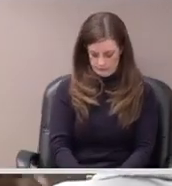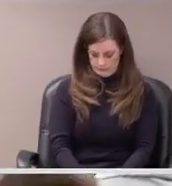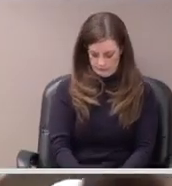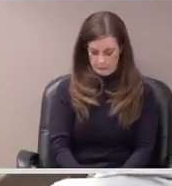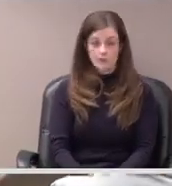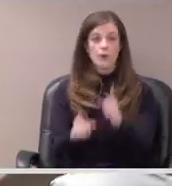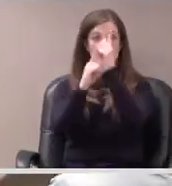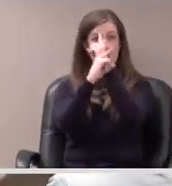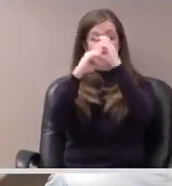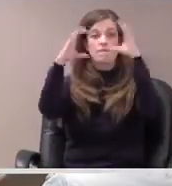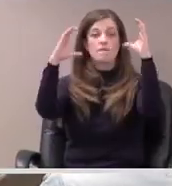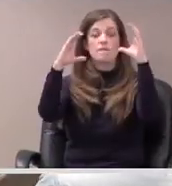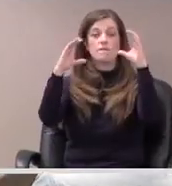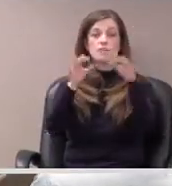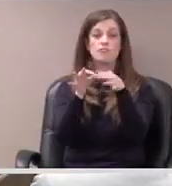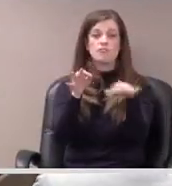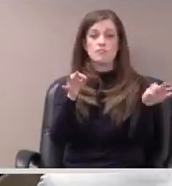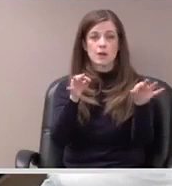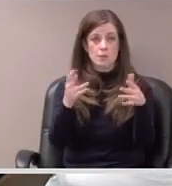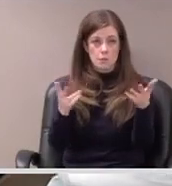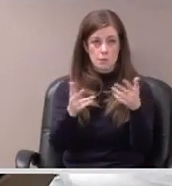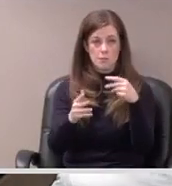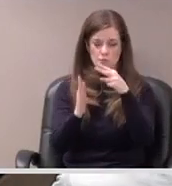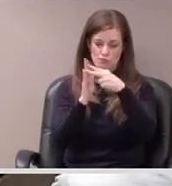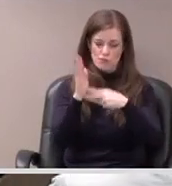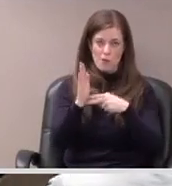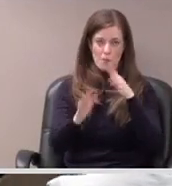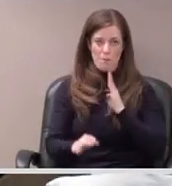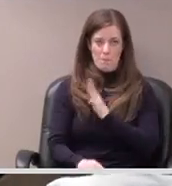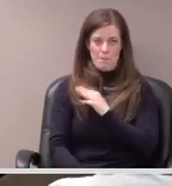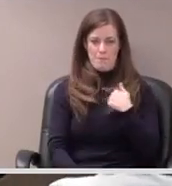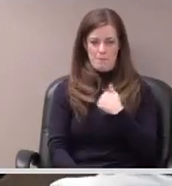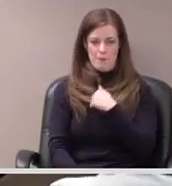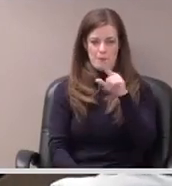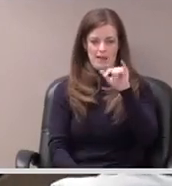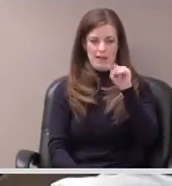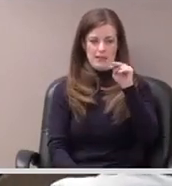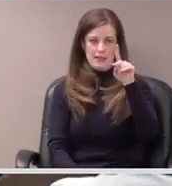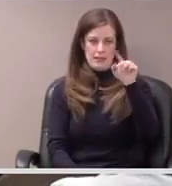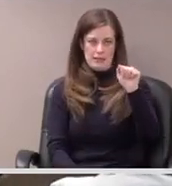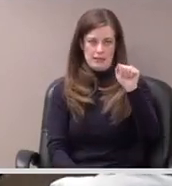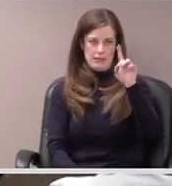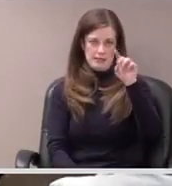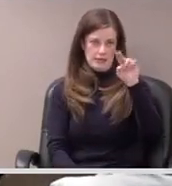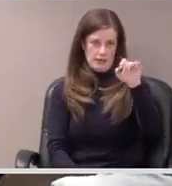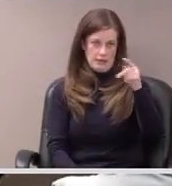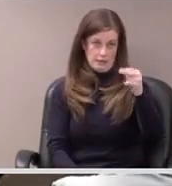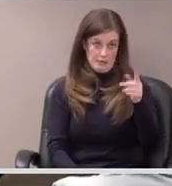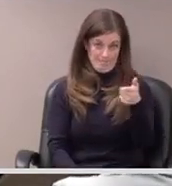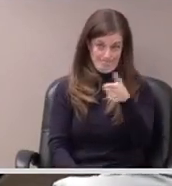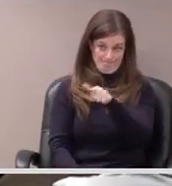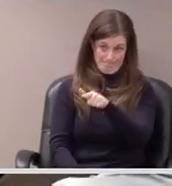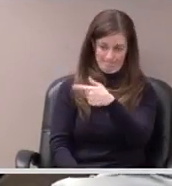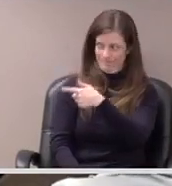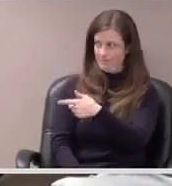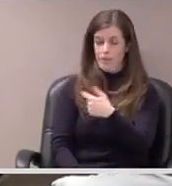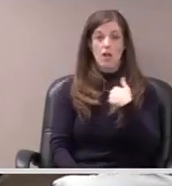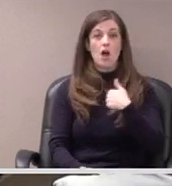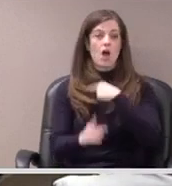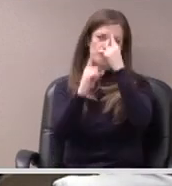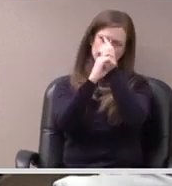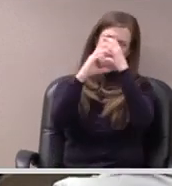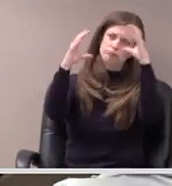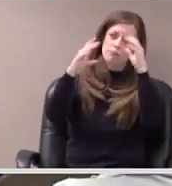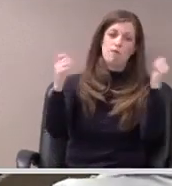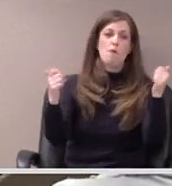Our vision statement this evening will be read by Board Member Linda Duncan. Ms. Duncan? Well, our vision is for all